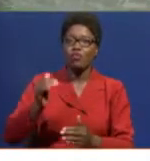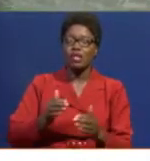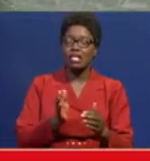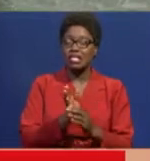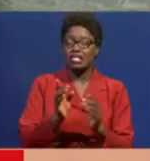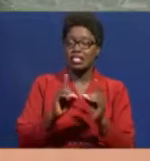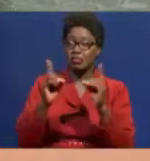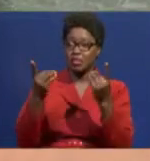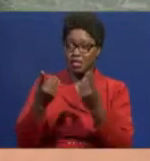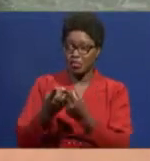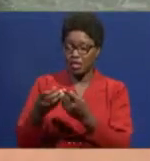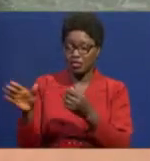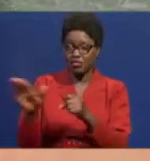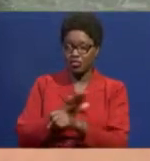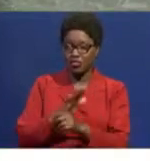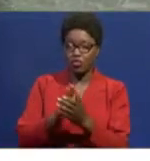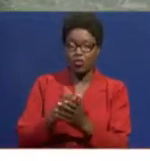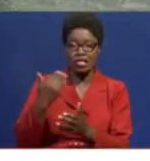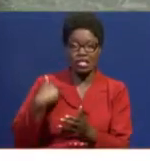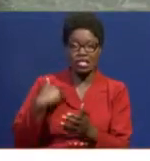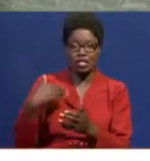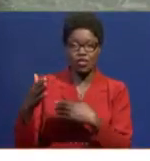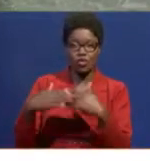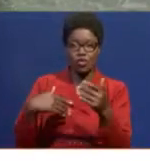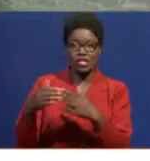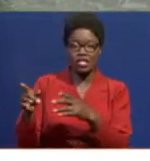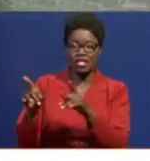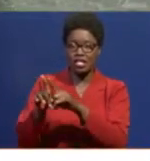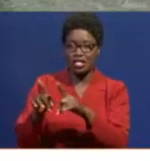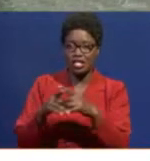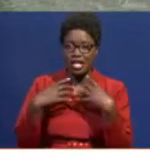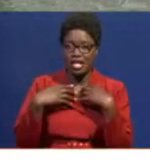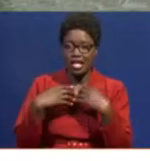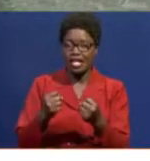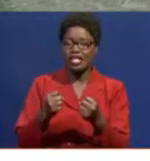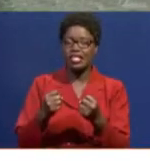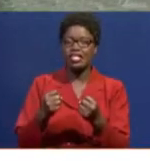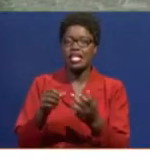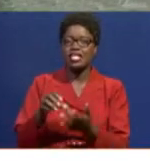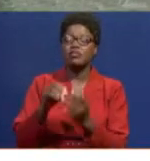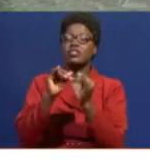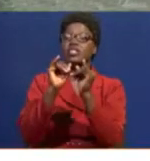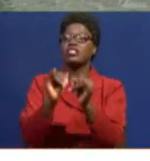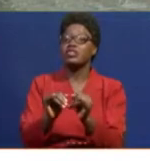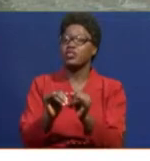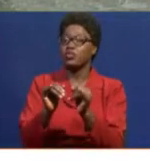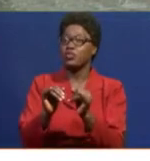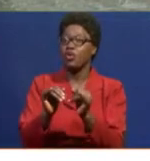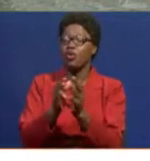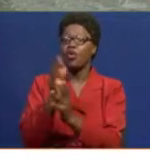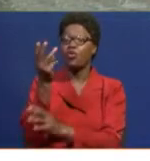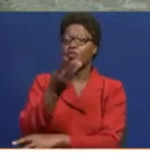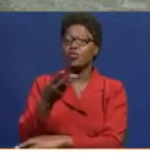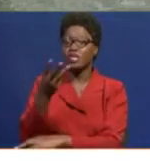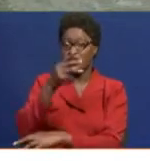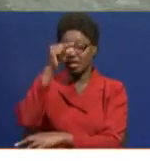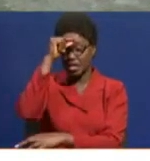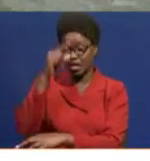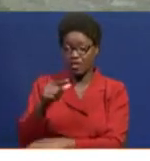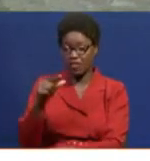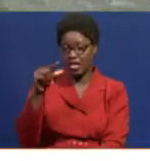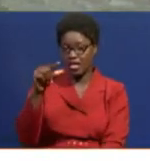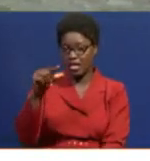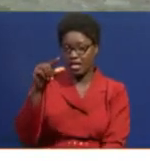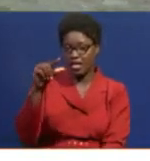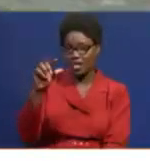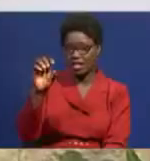wings, complete with surgical theatres in its health facilities, especially new ones. On Wednesday, Governor Gideon